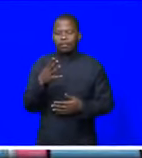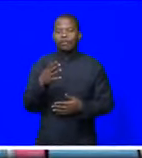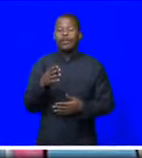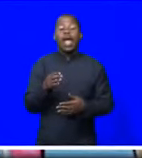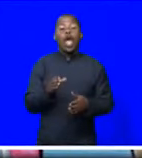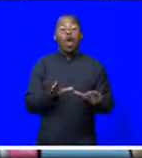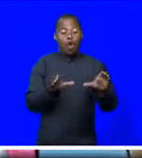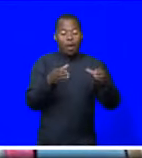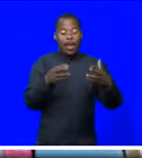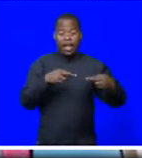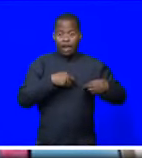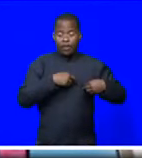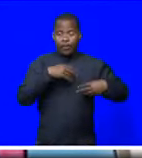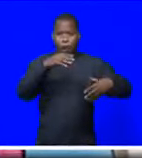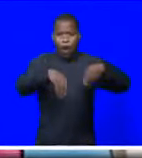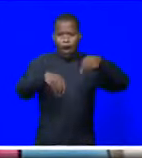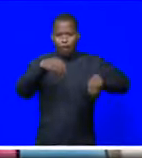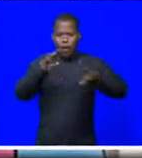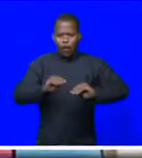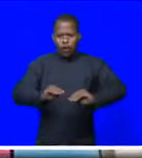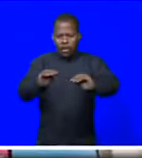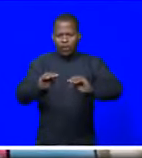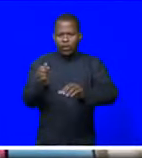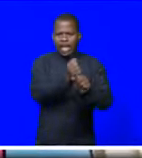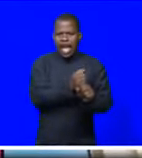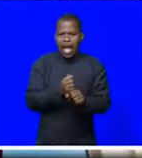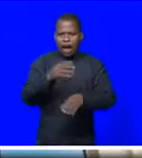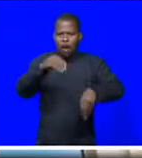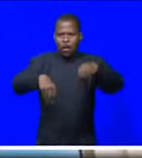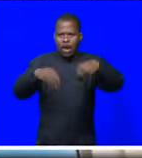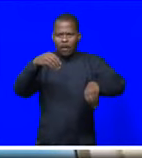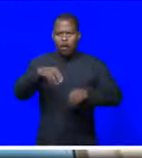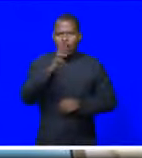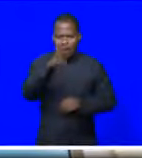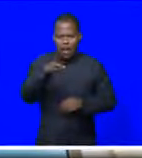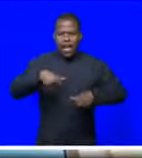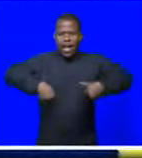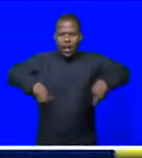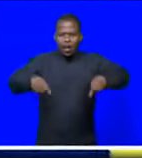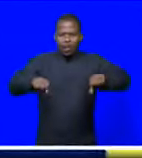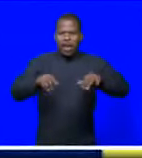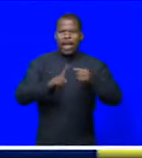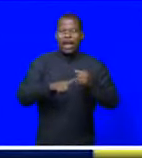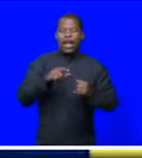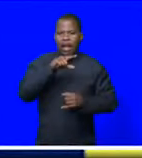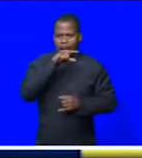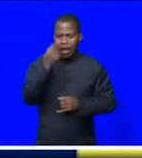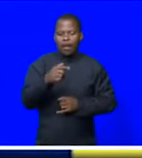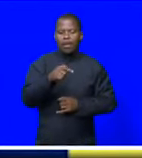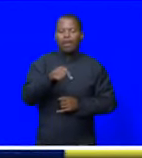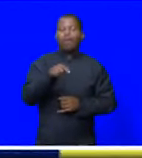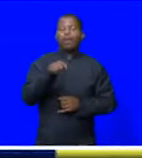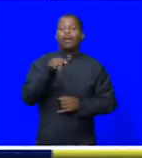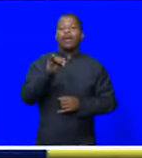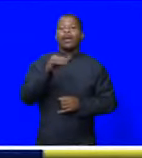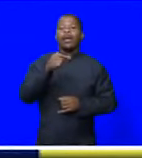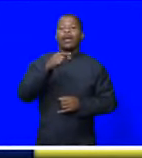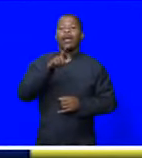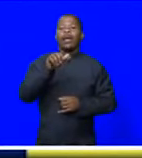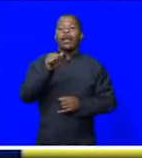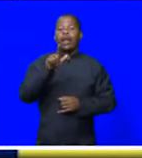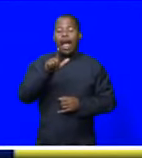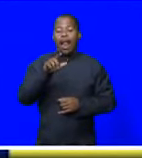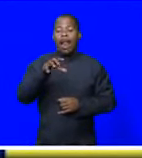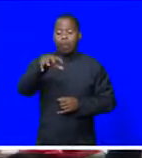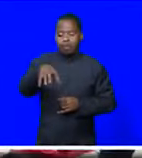Boundaries Commission will conduct civic and voter education under Gilgal constituency at Hluti High School under Hluti Chiefdom.